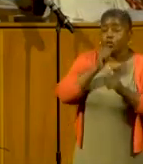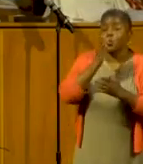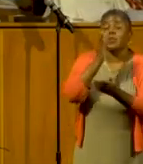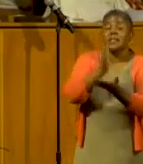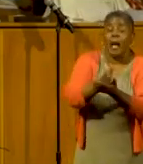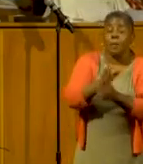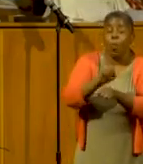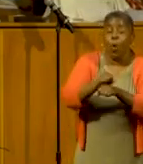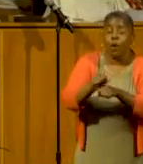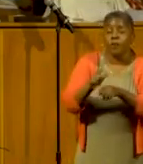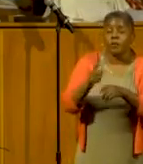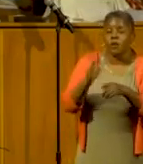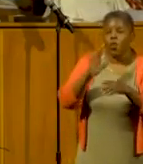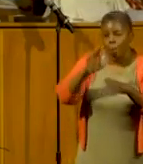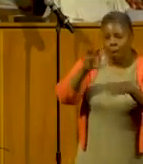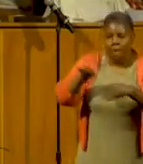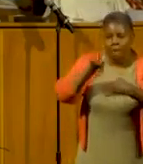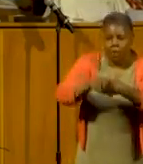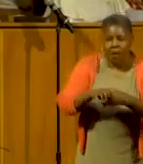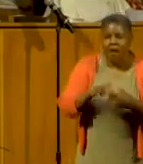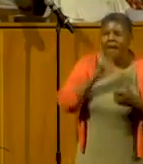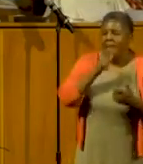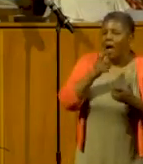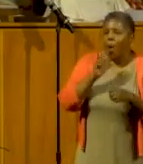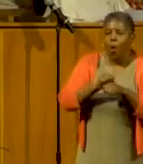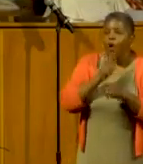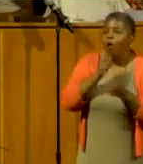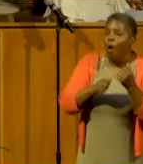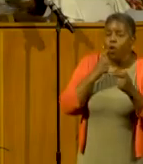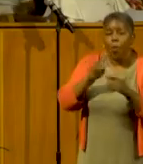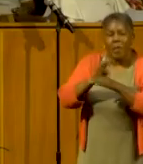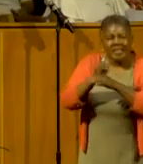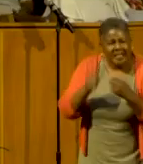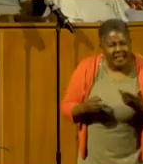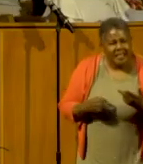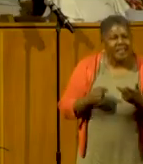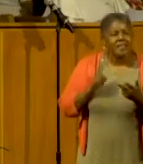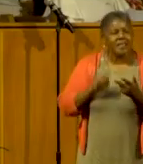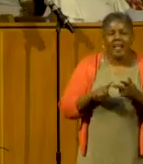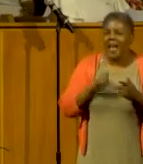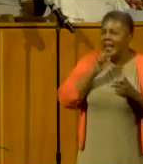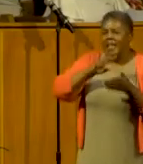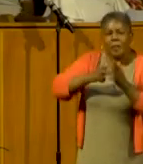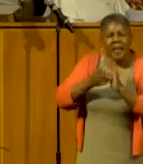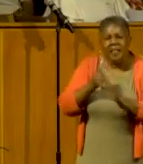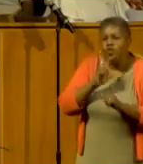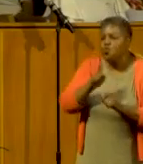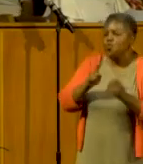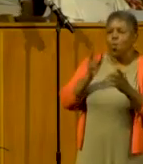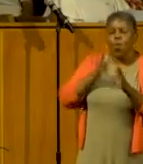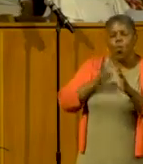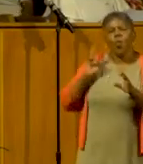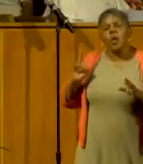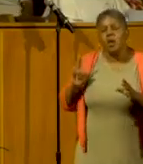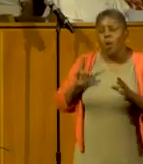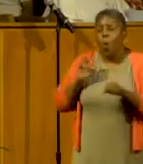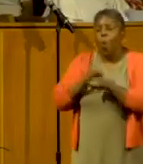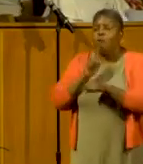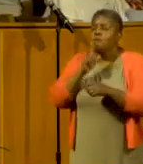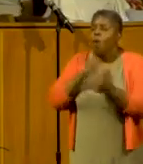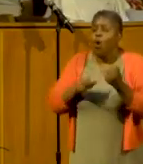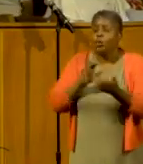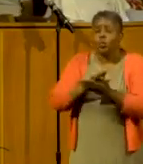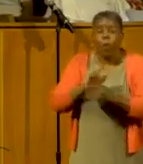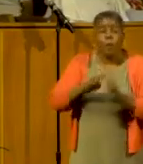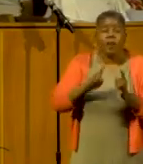marriage. It's not a license to quit on working hard on your business. It's not a license for you to quit working hard in school, but what